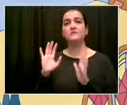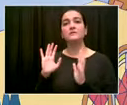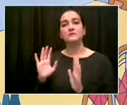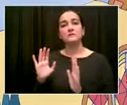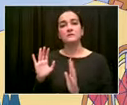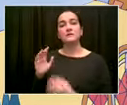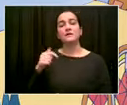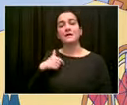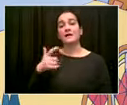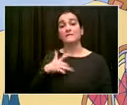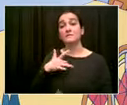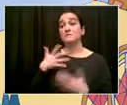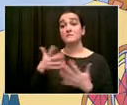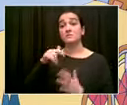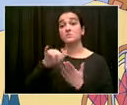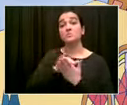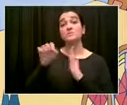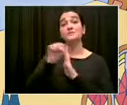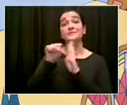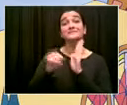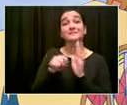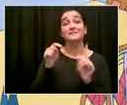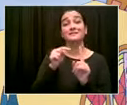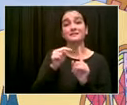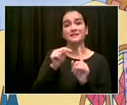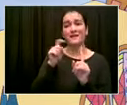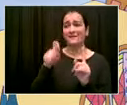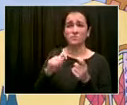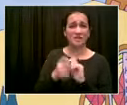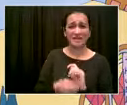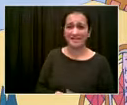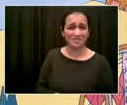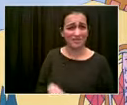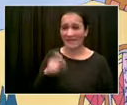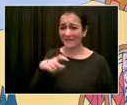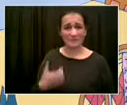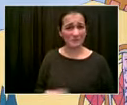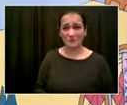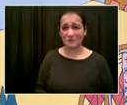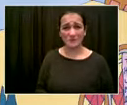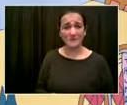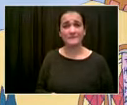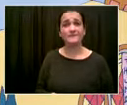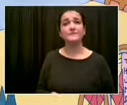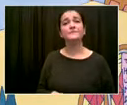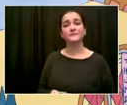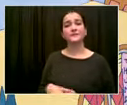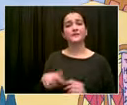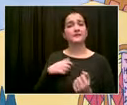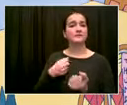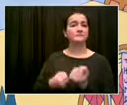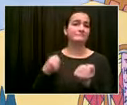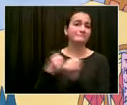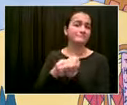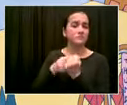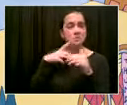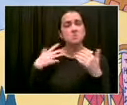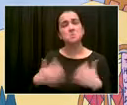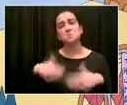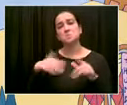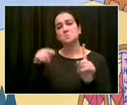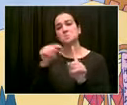3K. We proved it with providing after-school to every middle school child who wanted it. We proved it this summer with the Summer